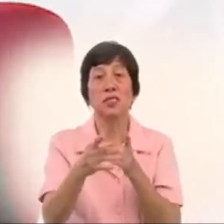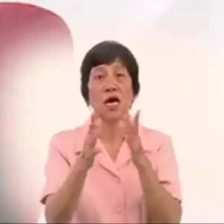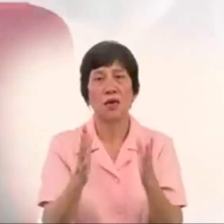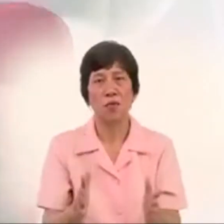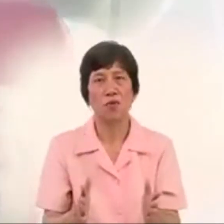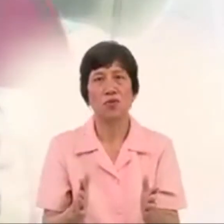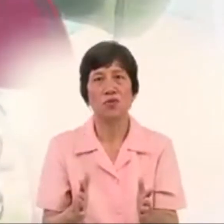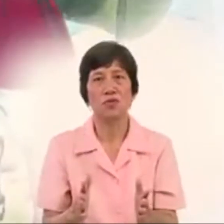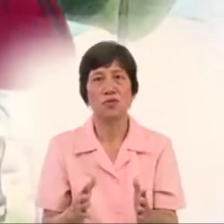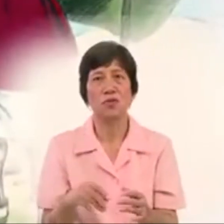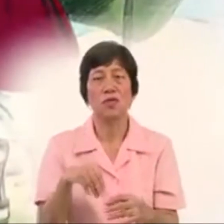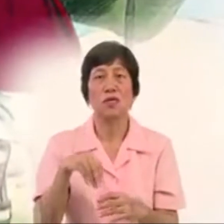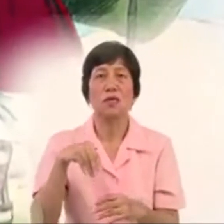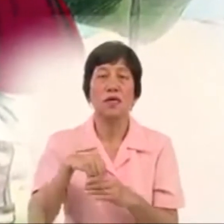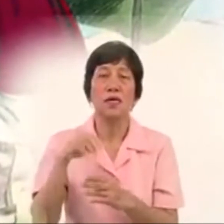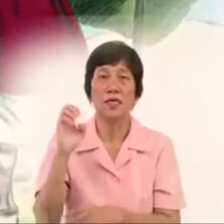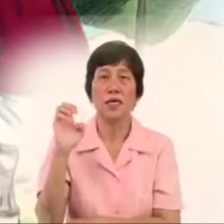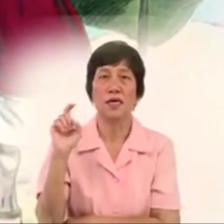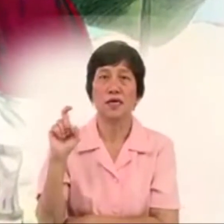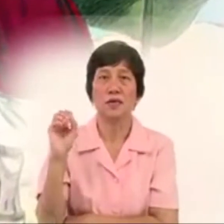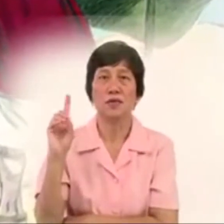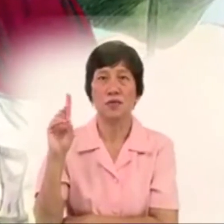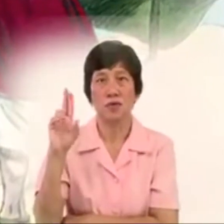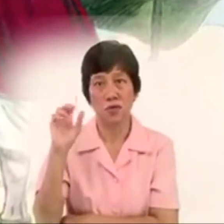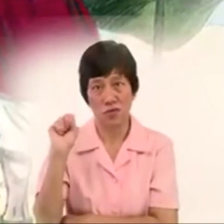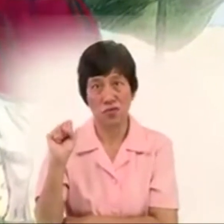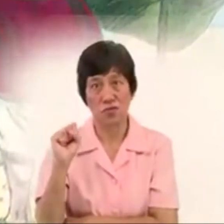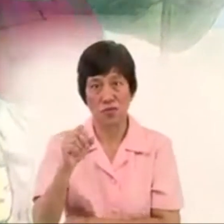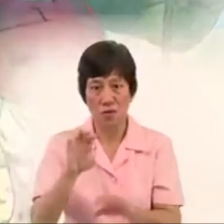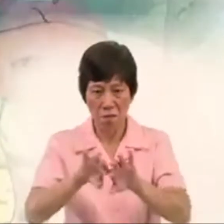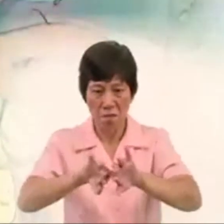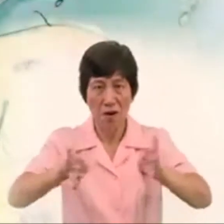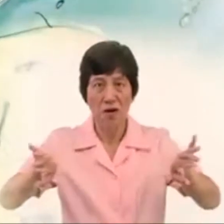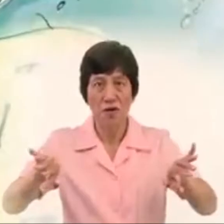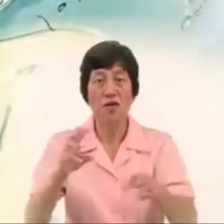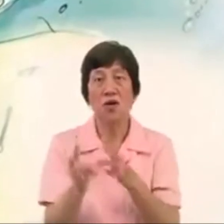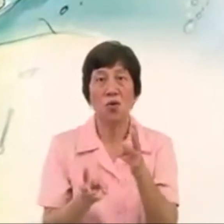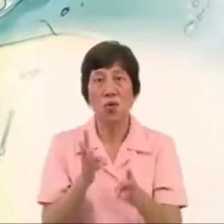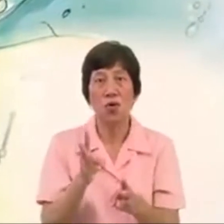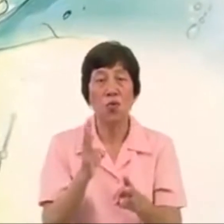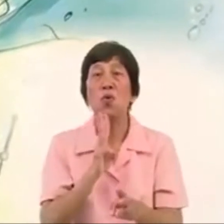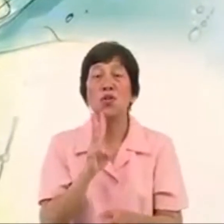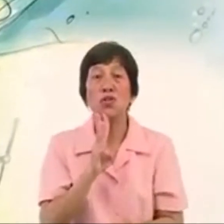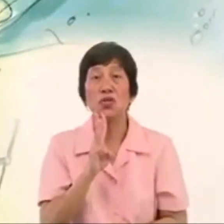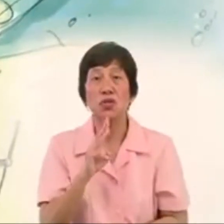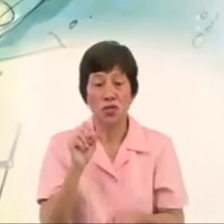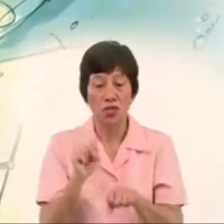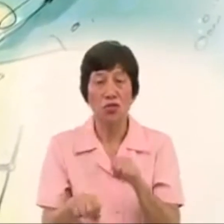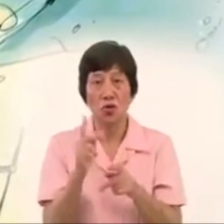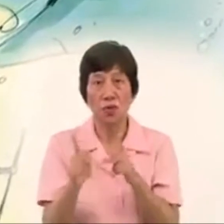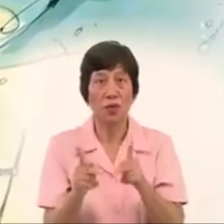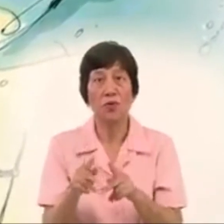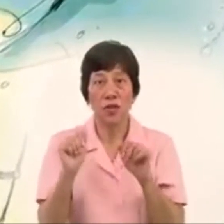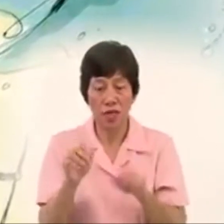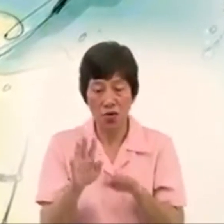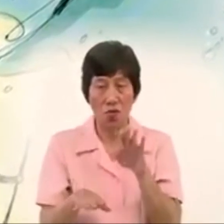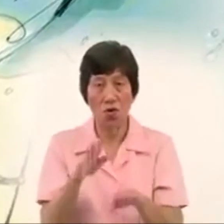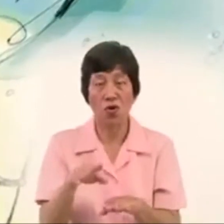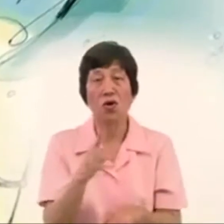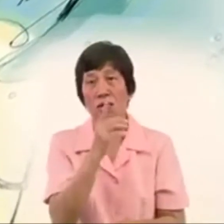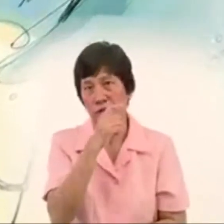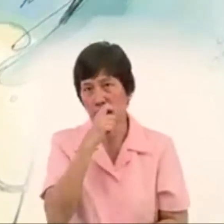Exodus, Moses parted the waters so that the people could walk on dry land. Here,